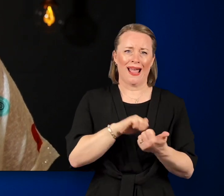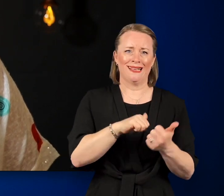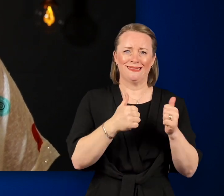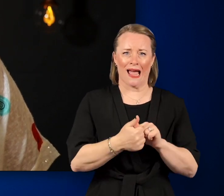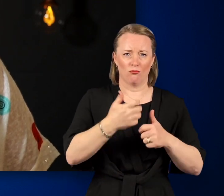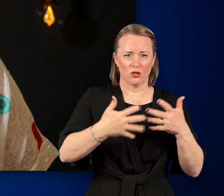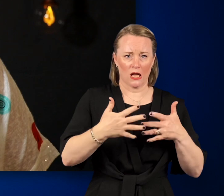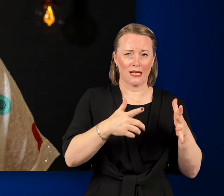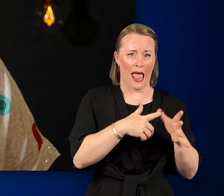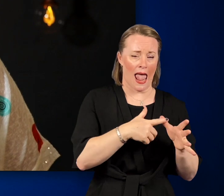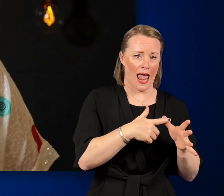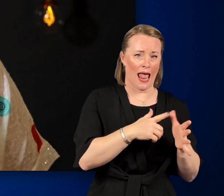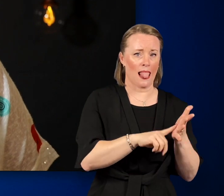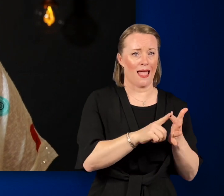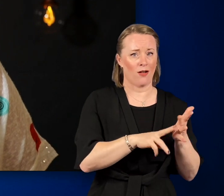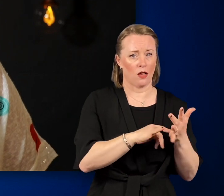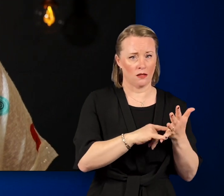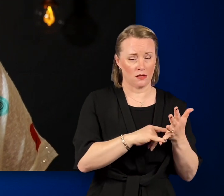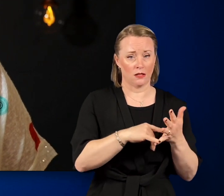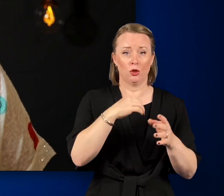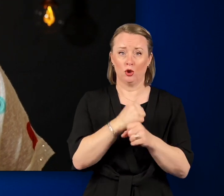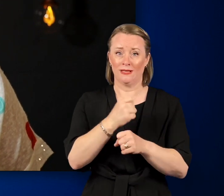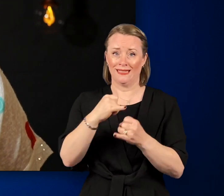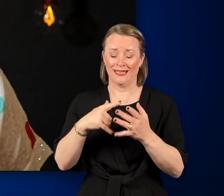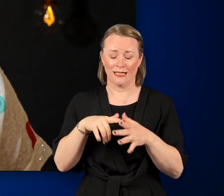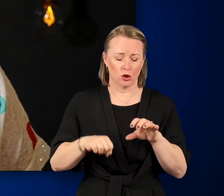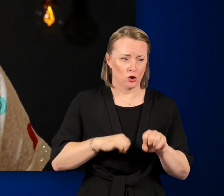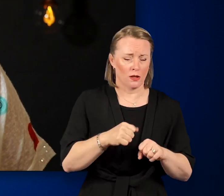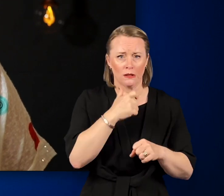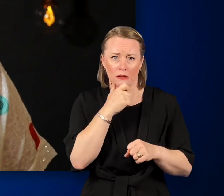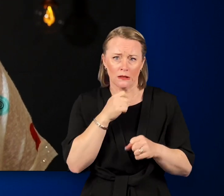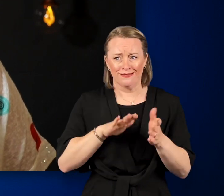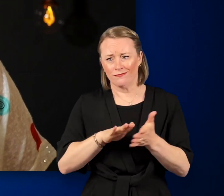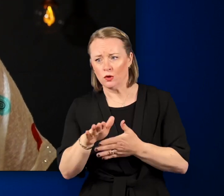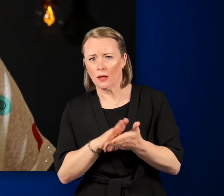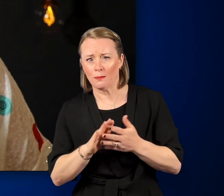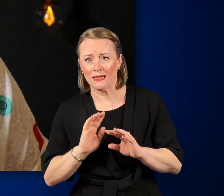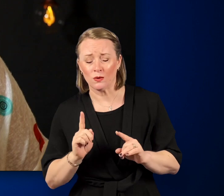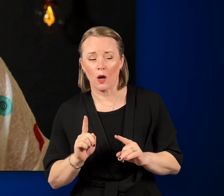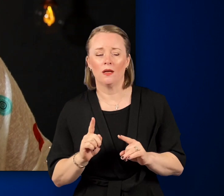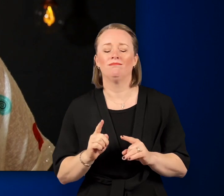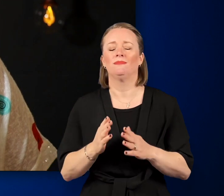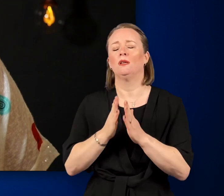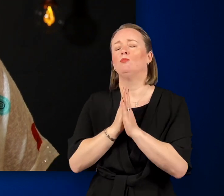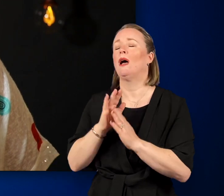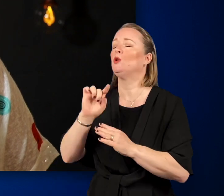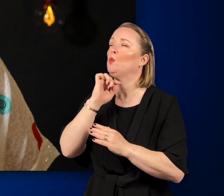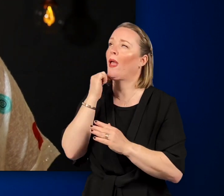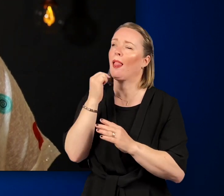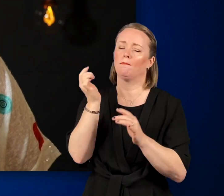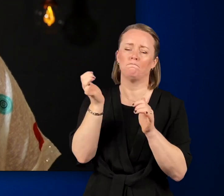look like. We pray for those who are trying to sort it out and pray that you'll give them clarity and